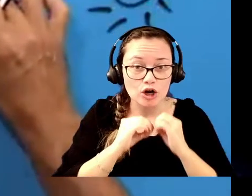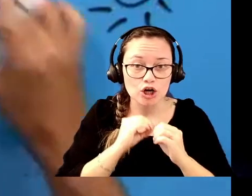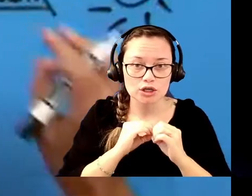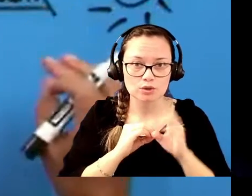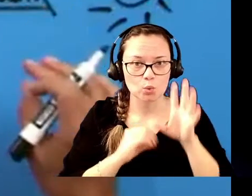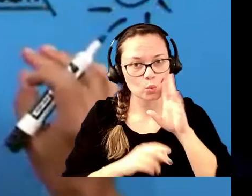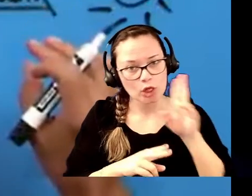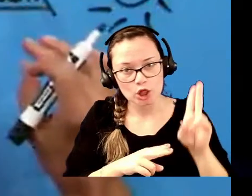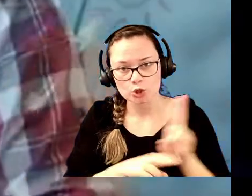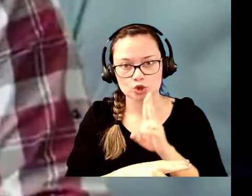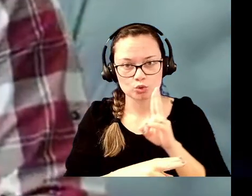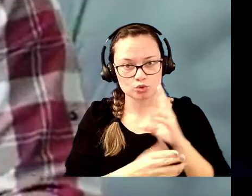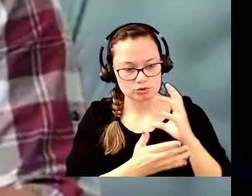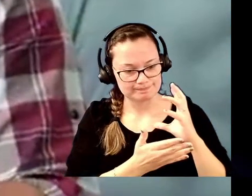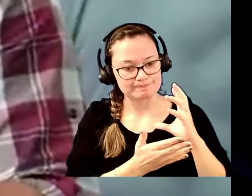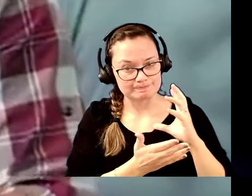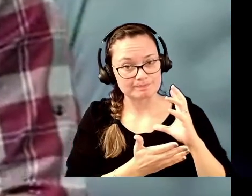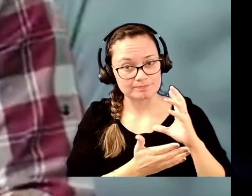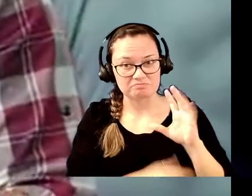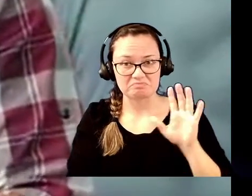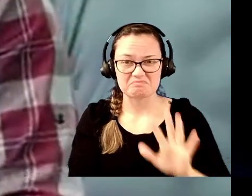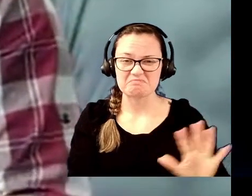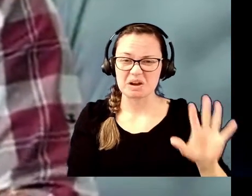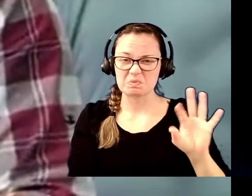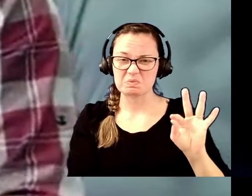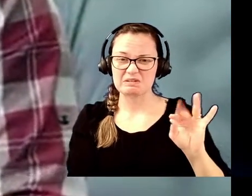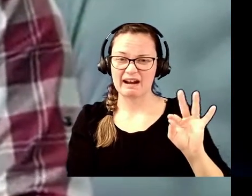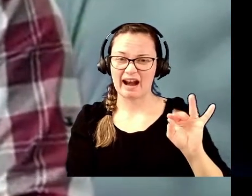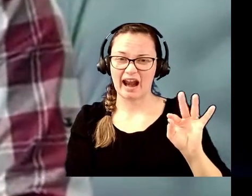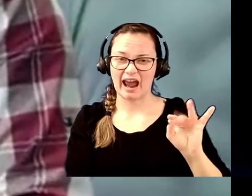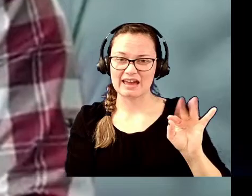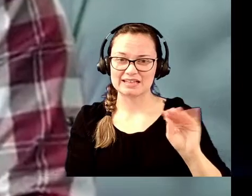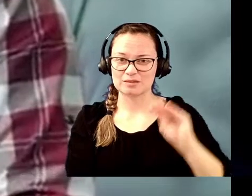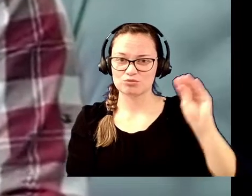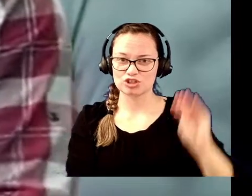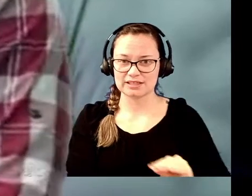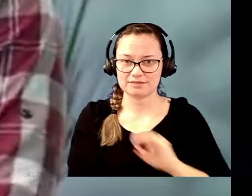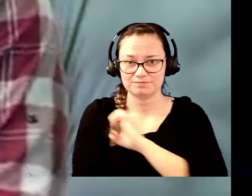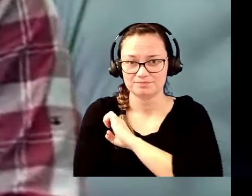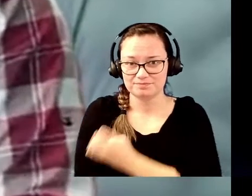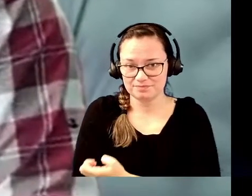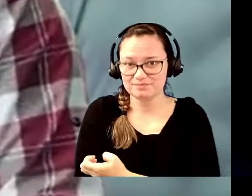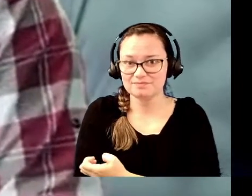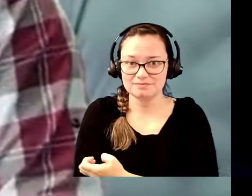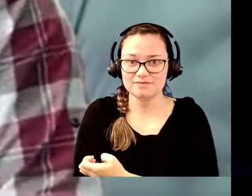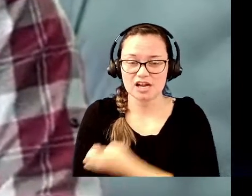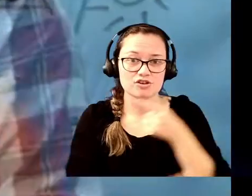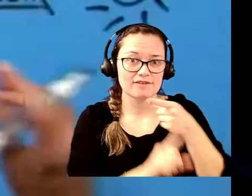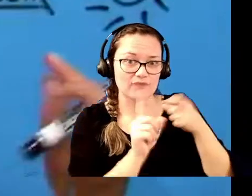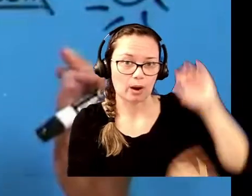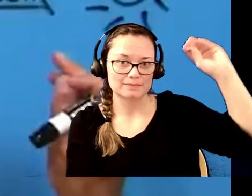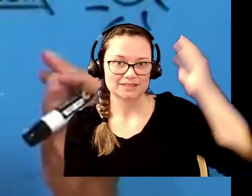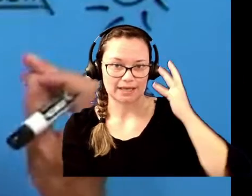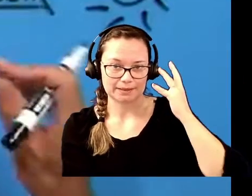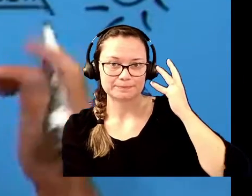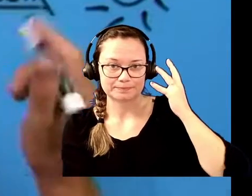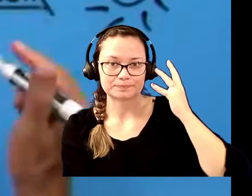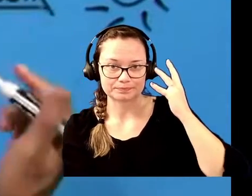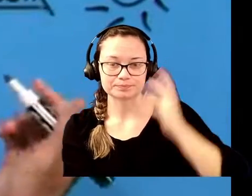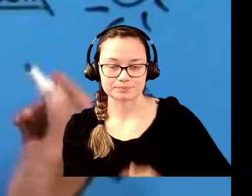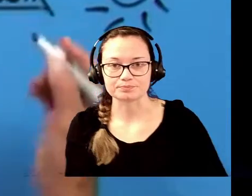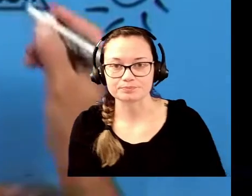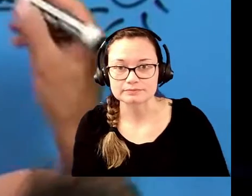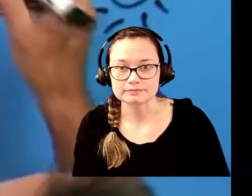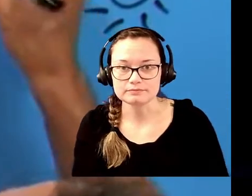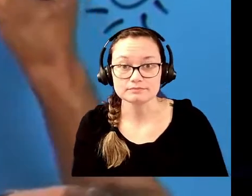to use up about 90% of the energy that they get from the sun. So what